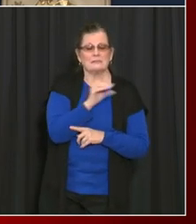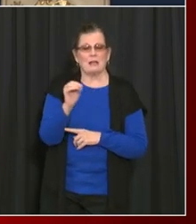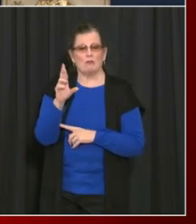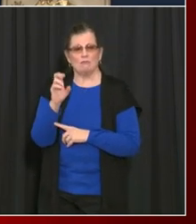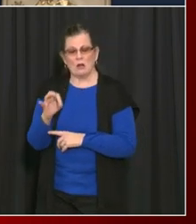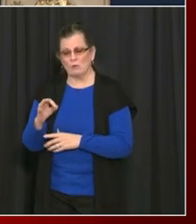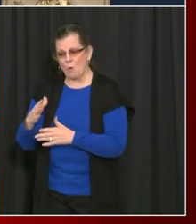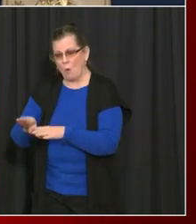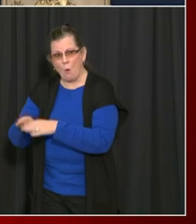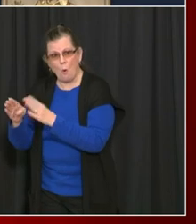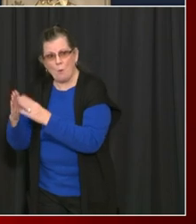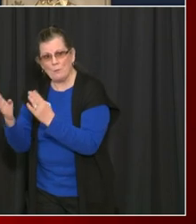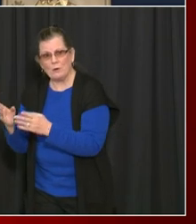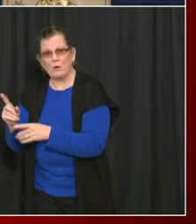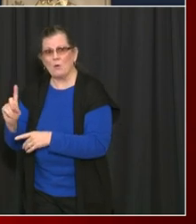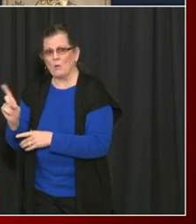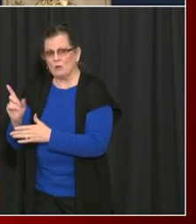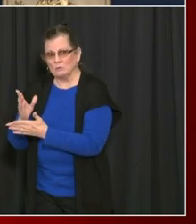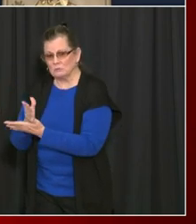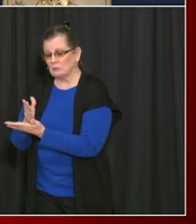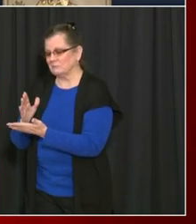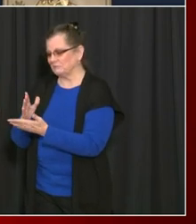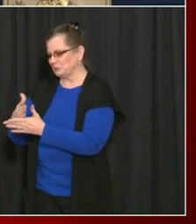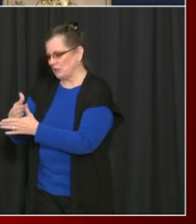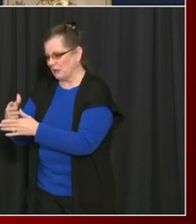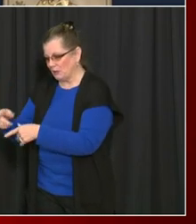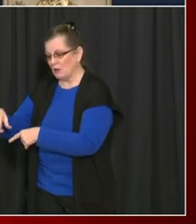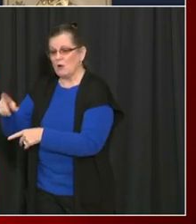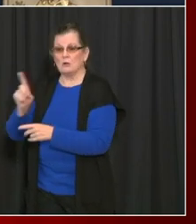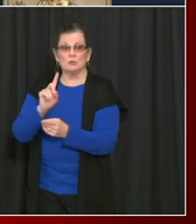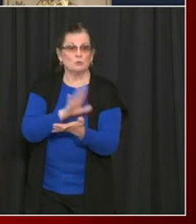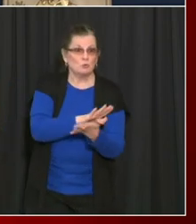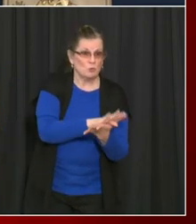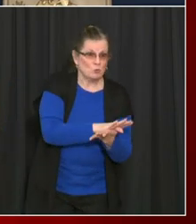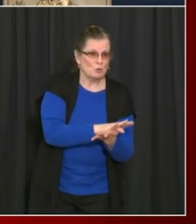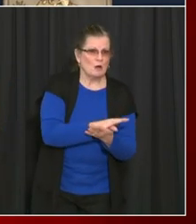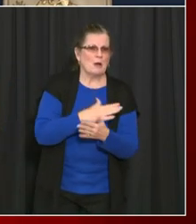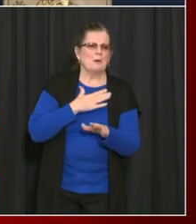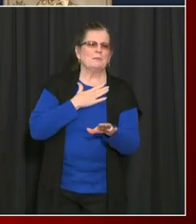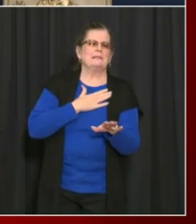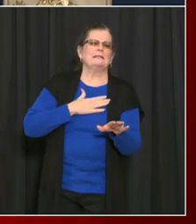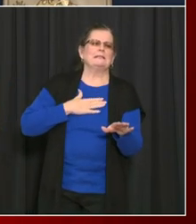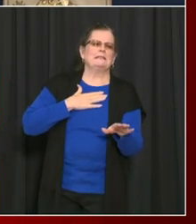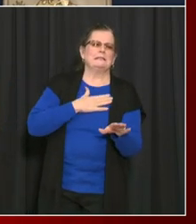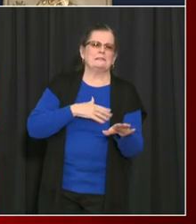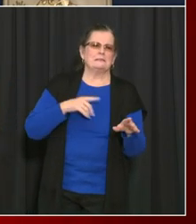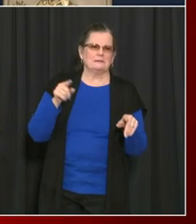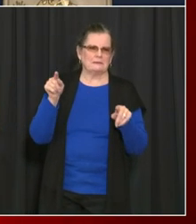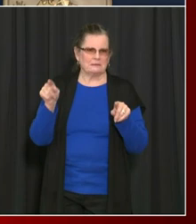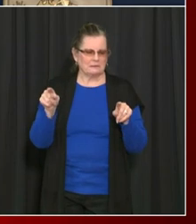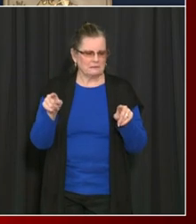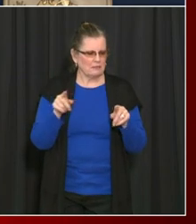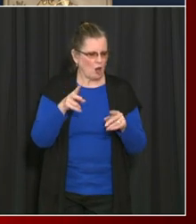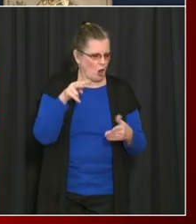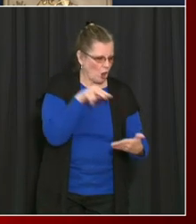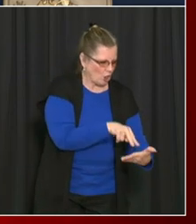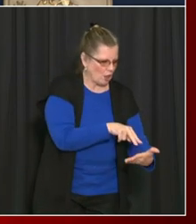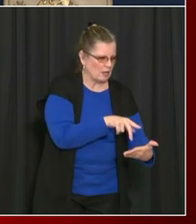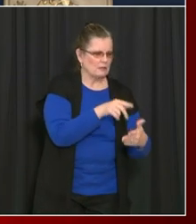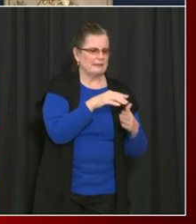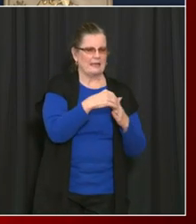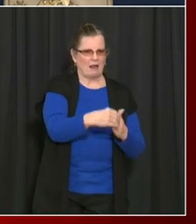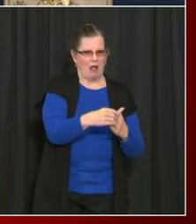and for schools. So please refer to those guidances that